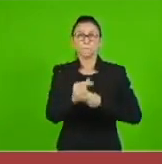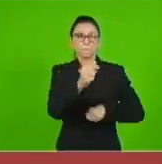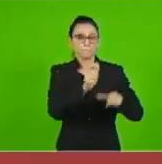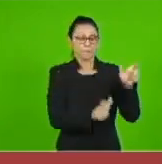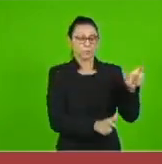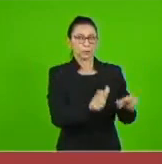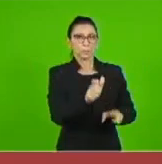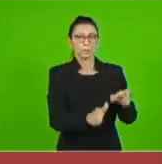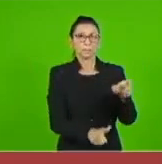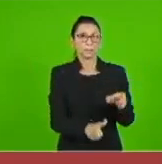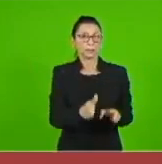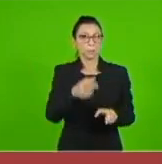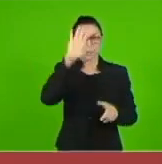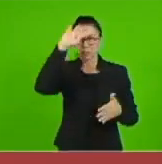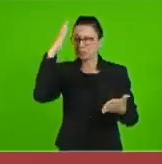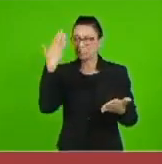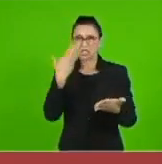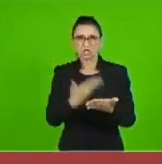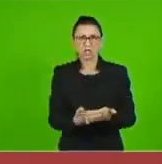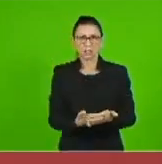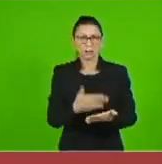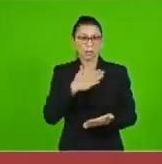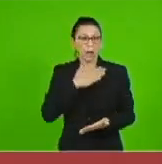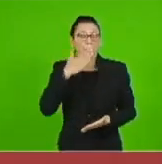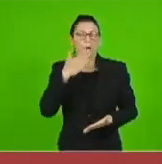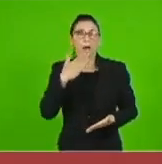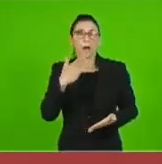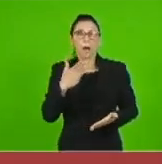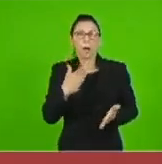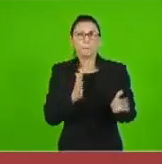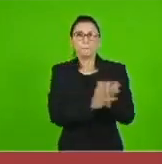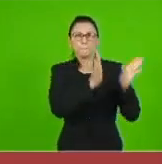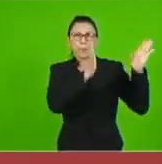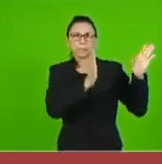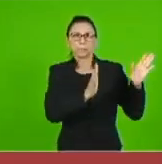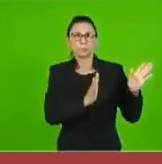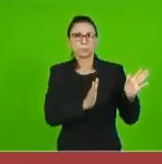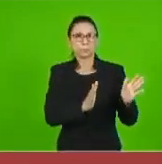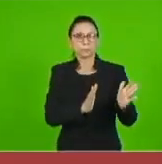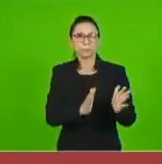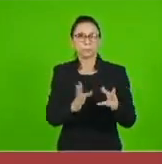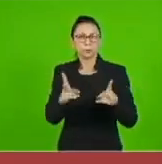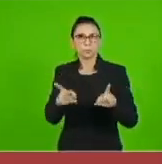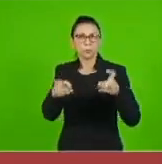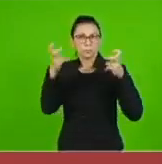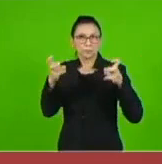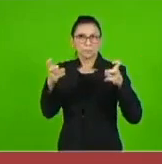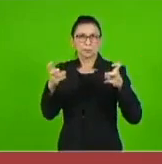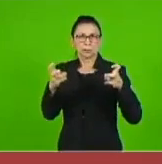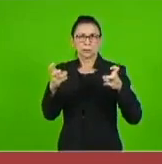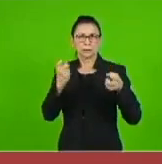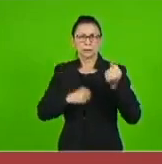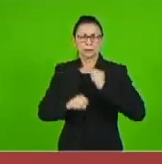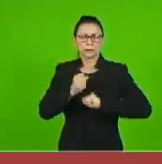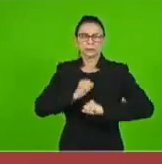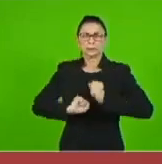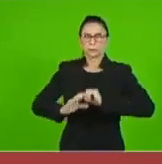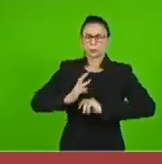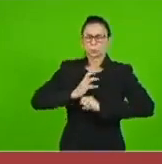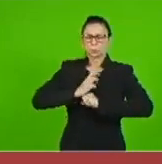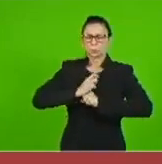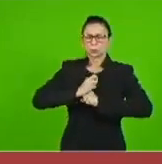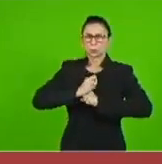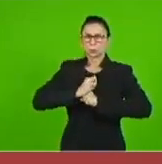that have been living scared, faced with events that have caused